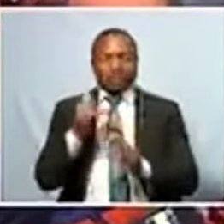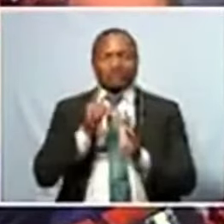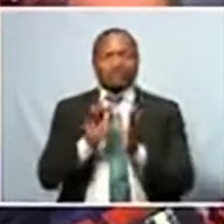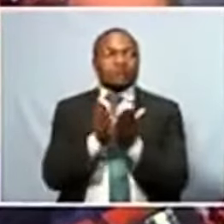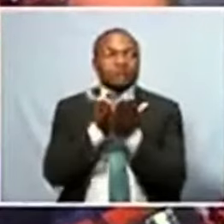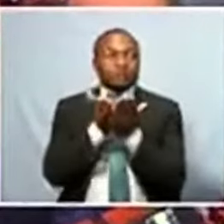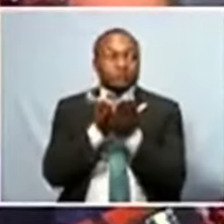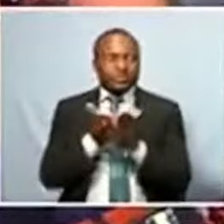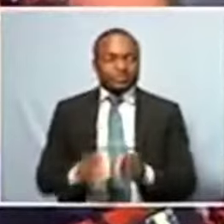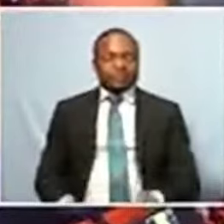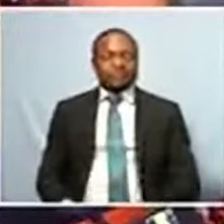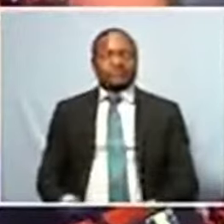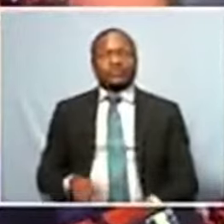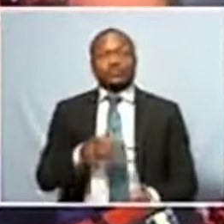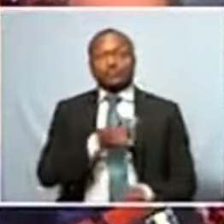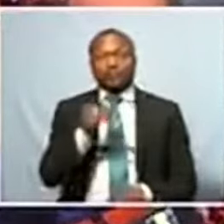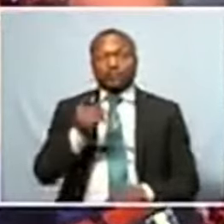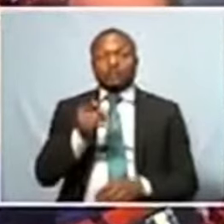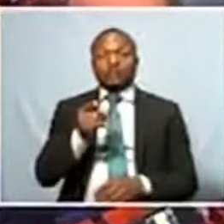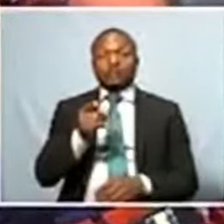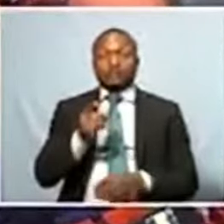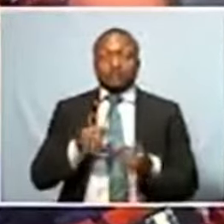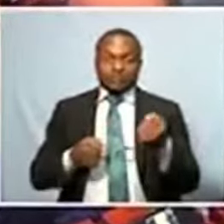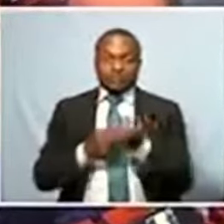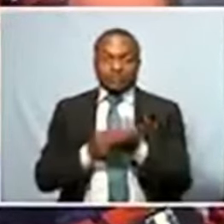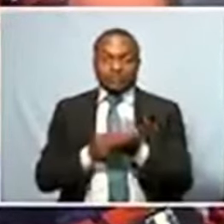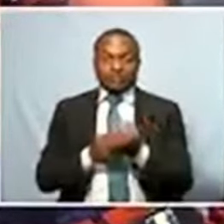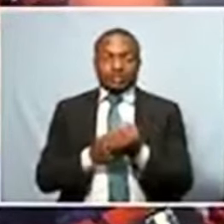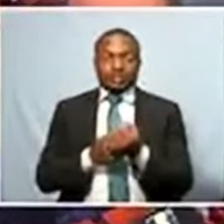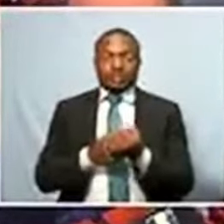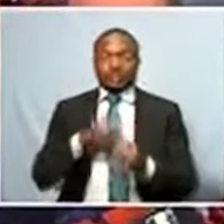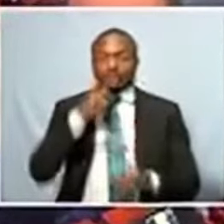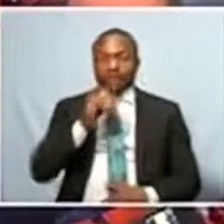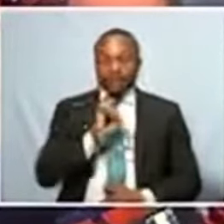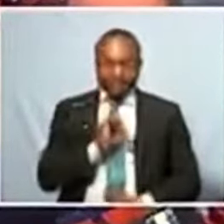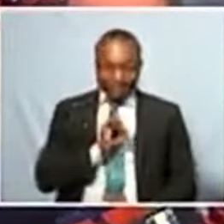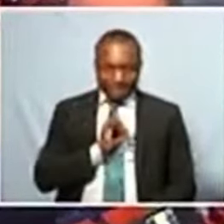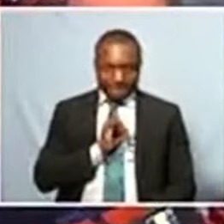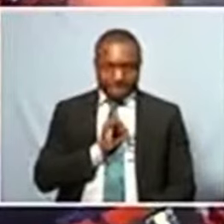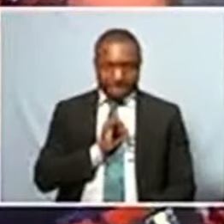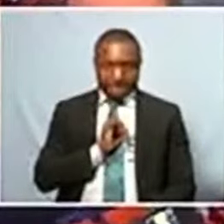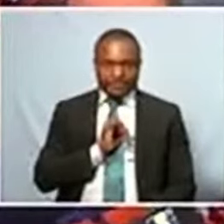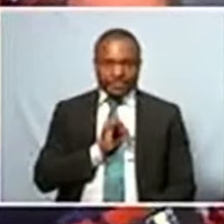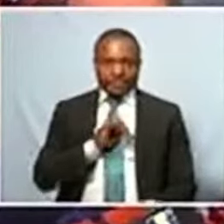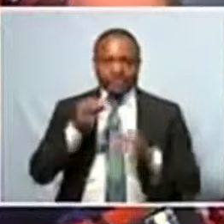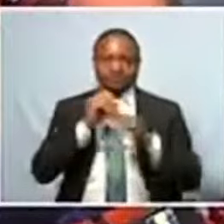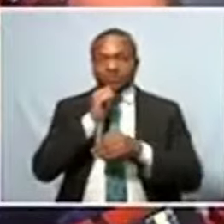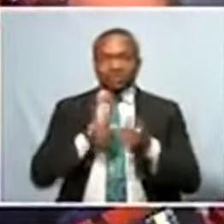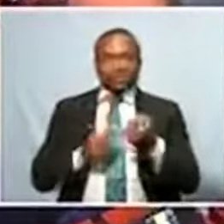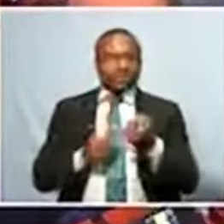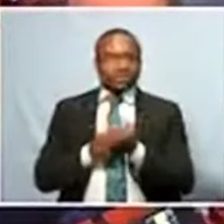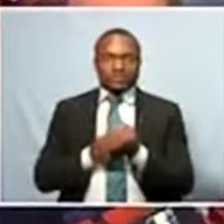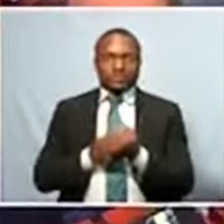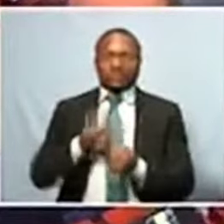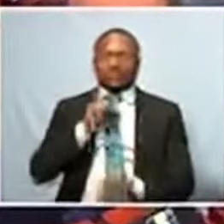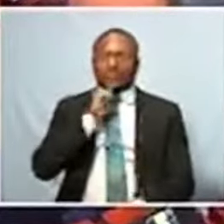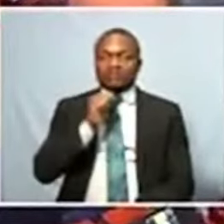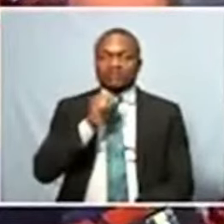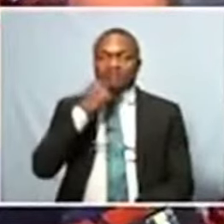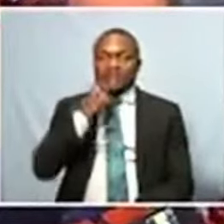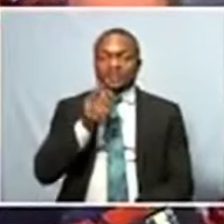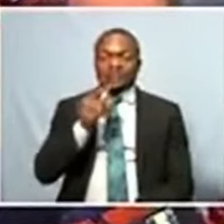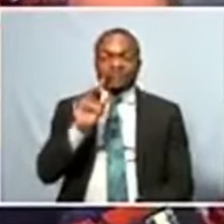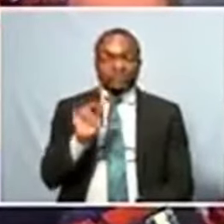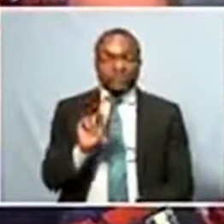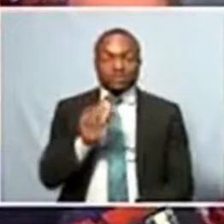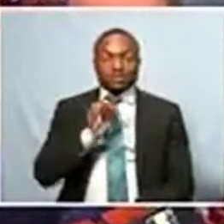Yellow Book. As many as of that opinion say aye. Aye. Of the contrary say